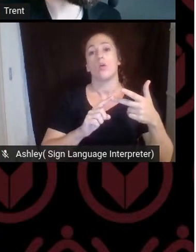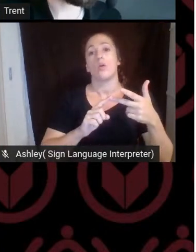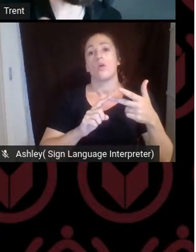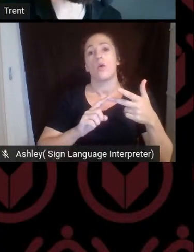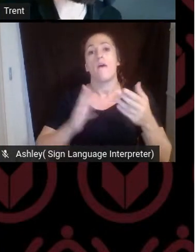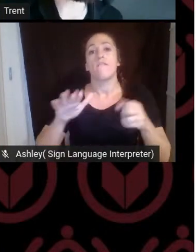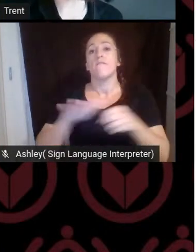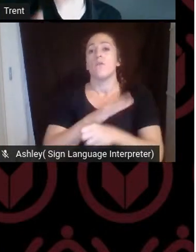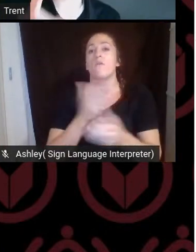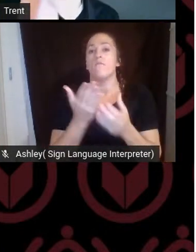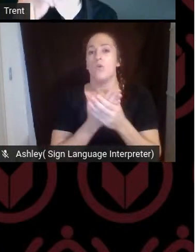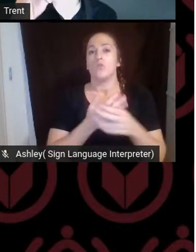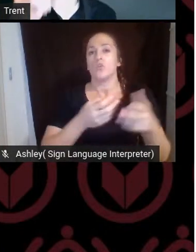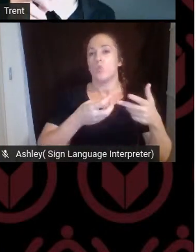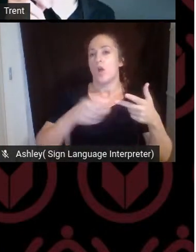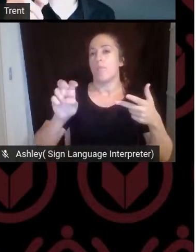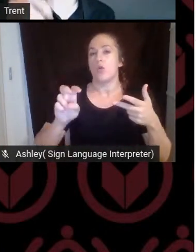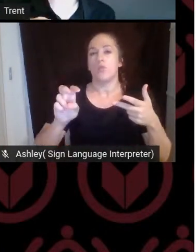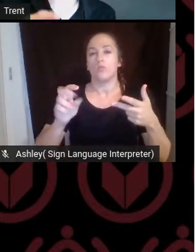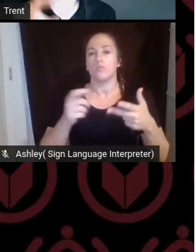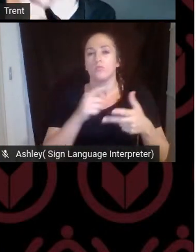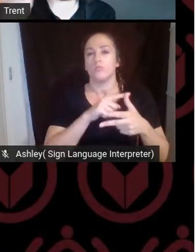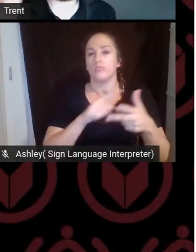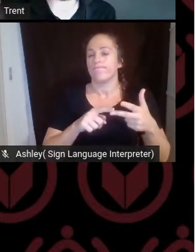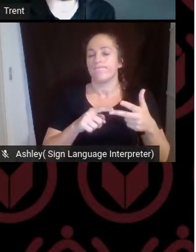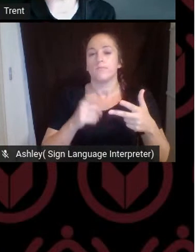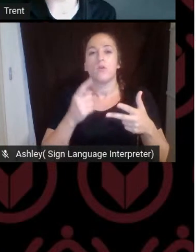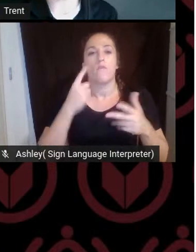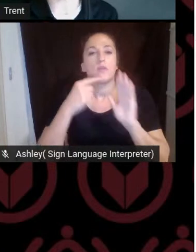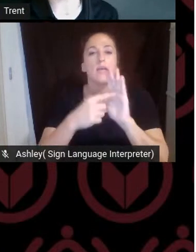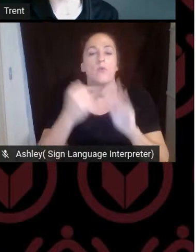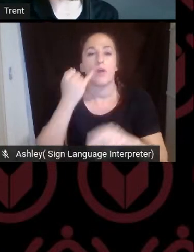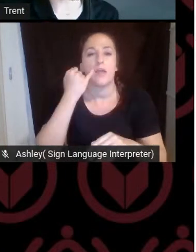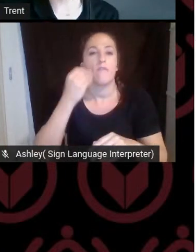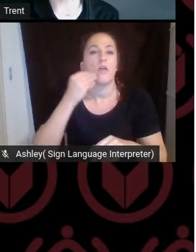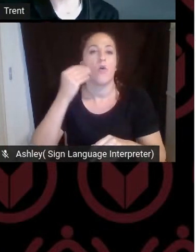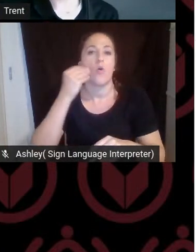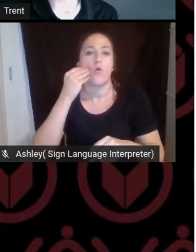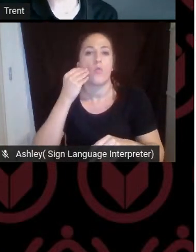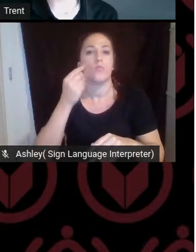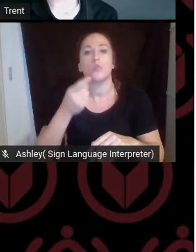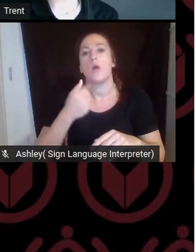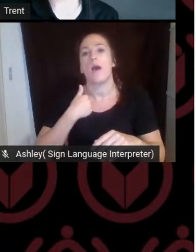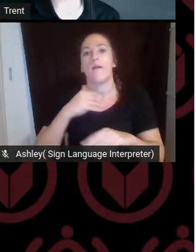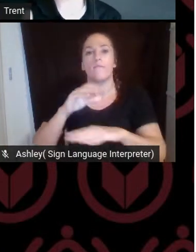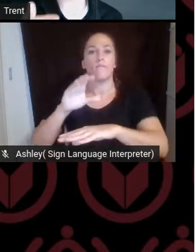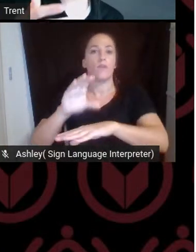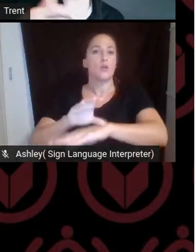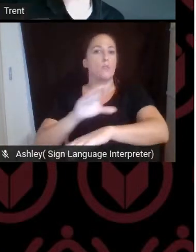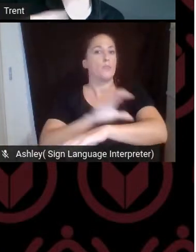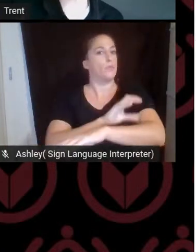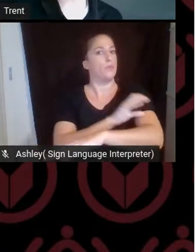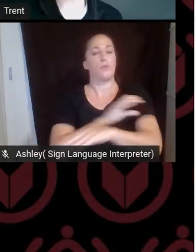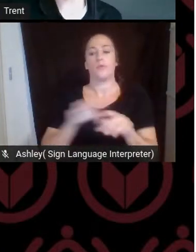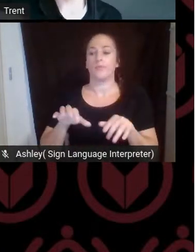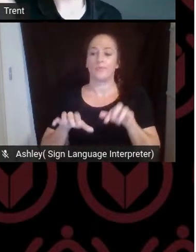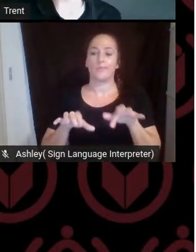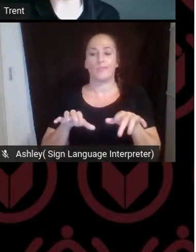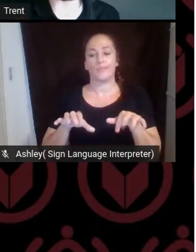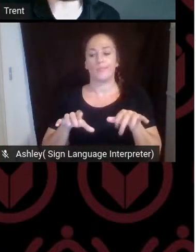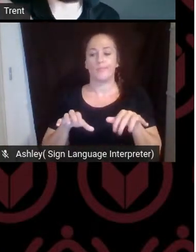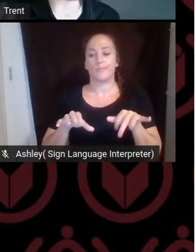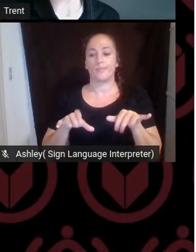folder? So teachers, if you've been working on stuff at home on, like, let's say a personal computer, and you know that